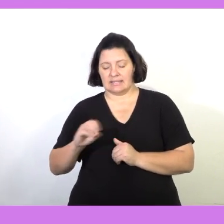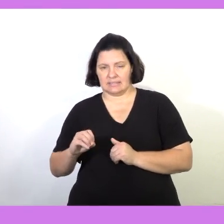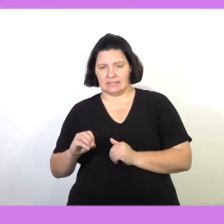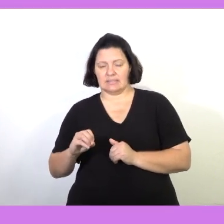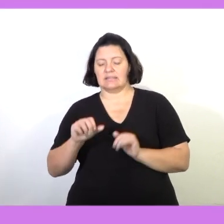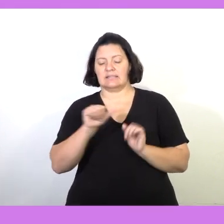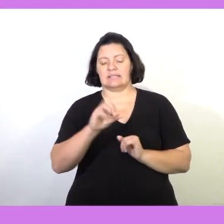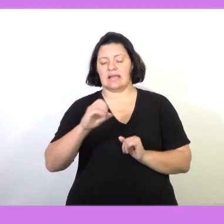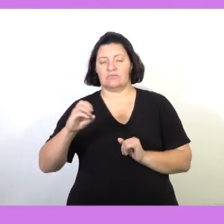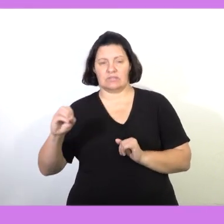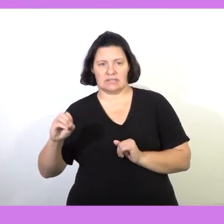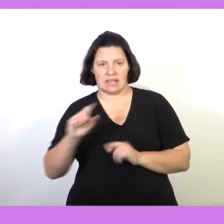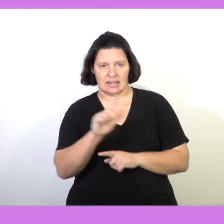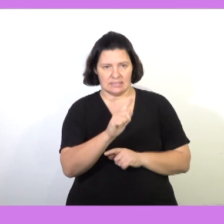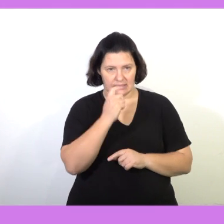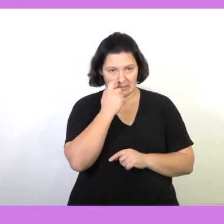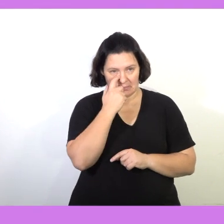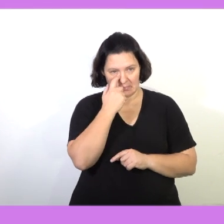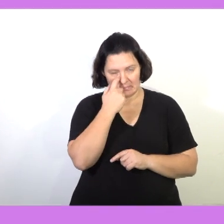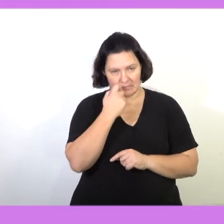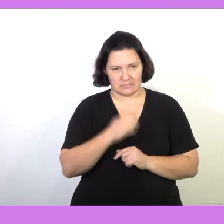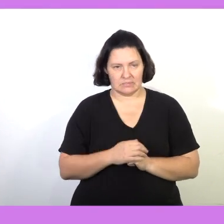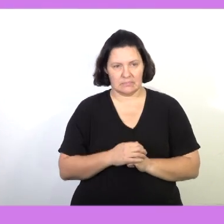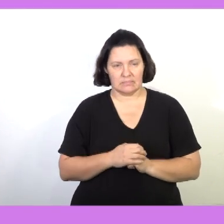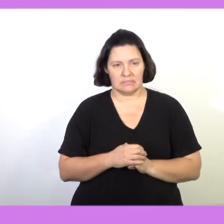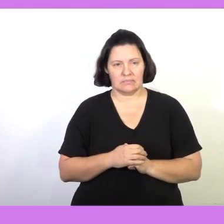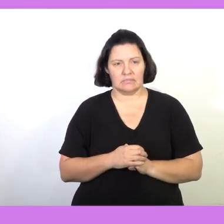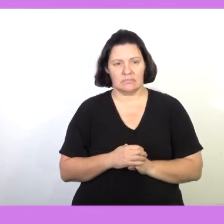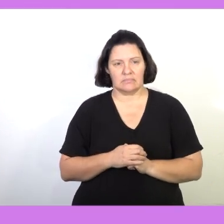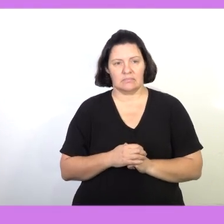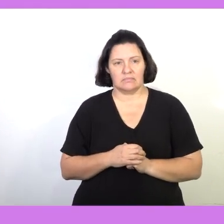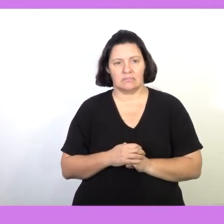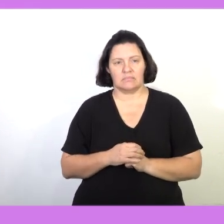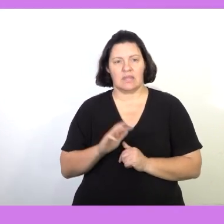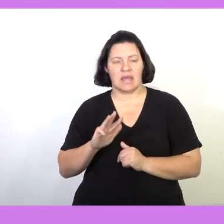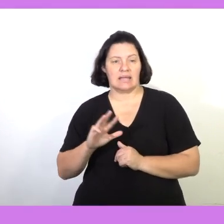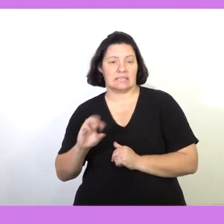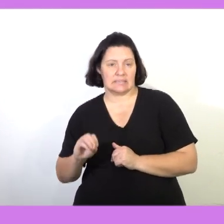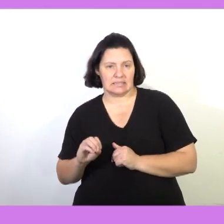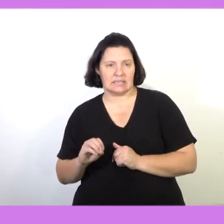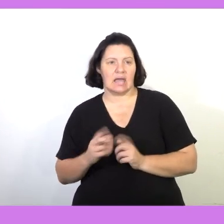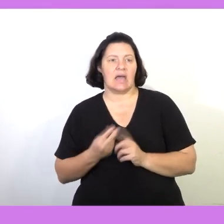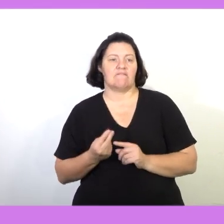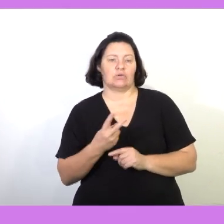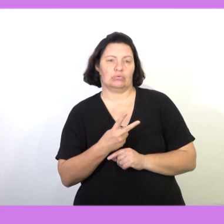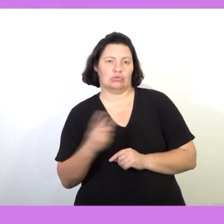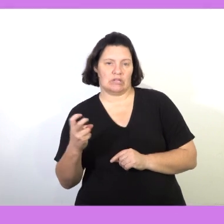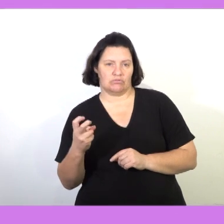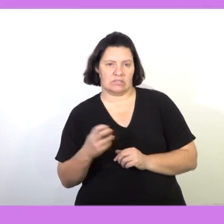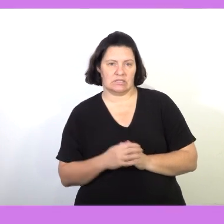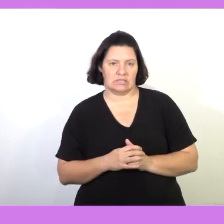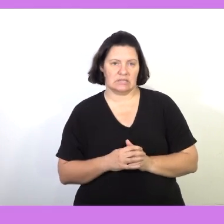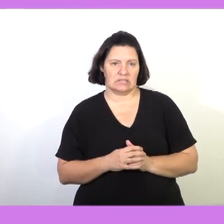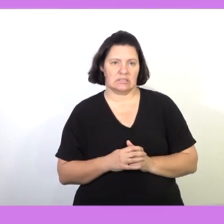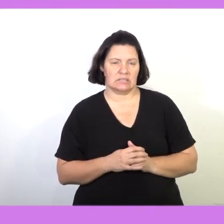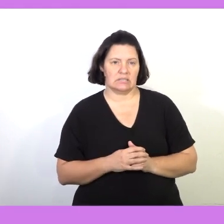is 600, just here. Let me fix that one, it will be just there. And then at 90, we have